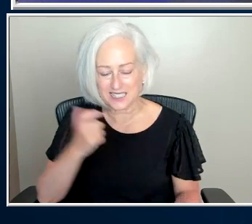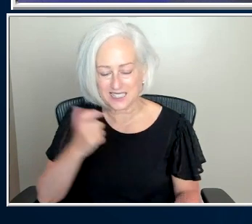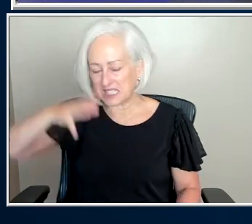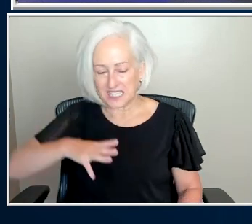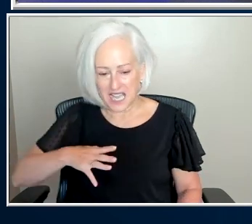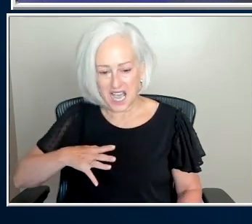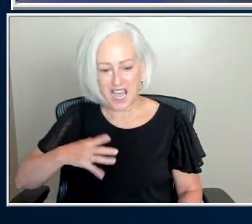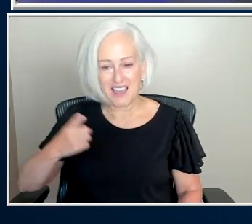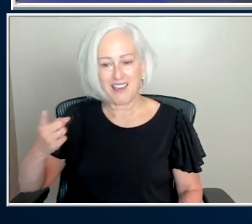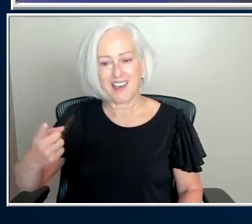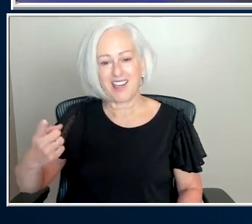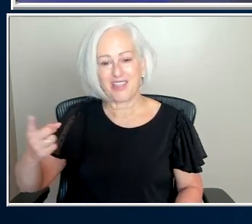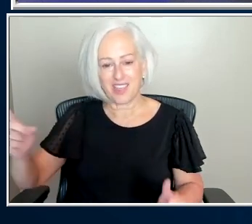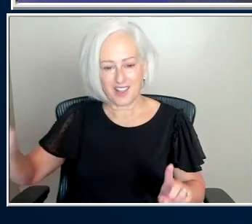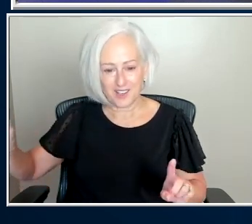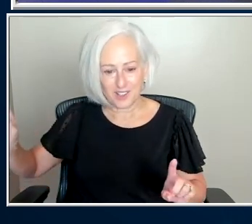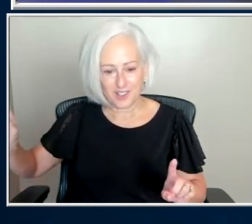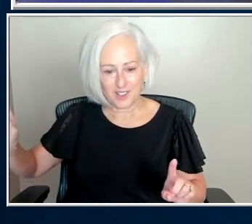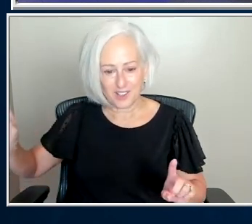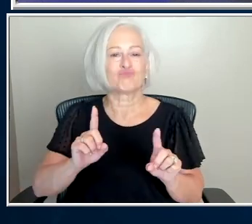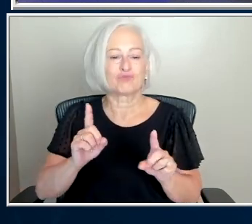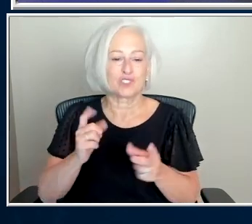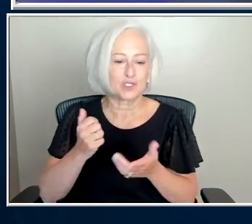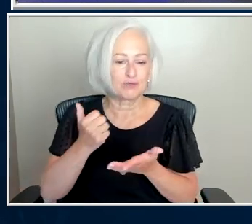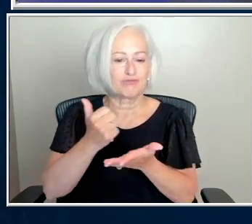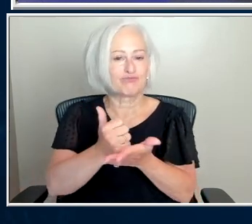in and forge that bond?